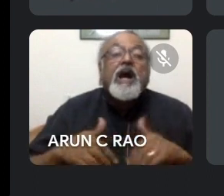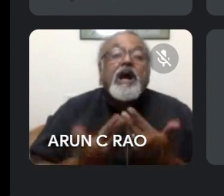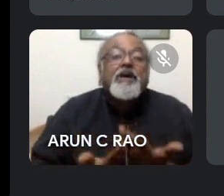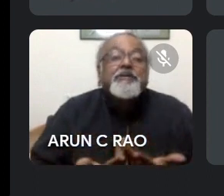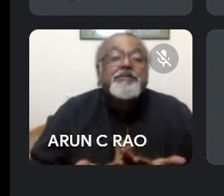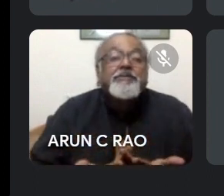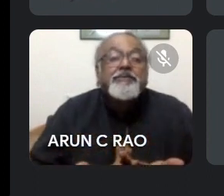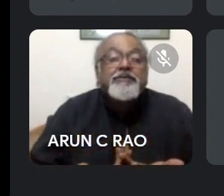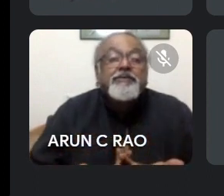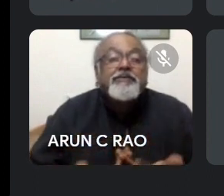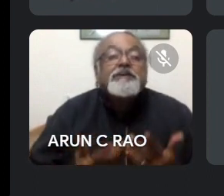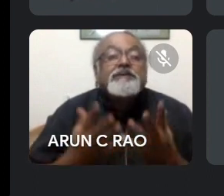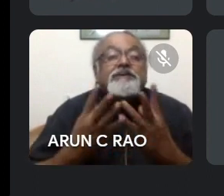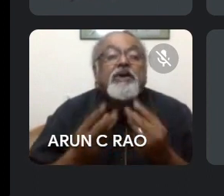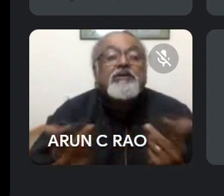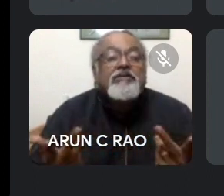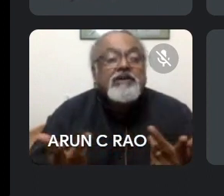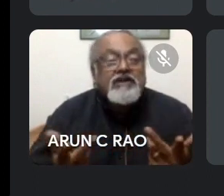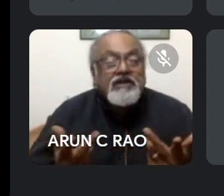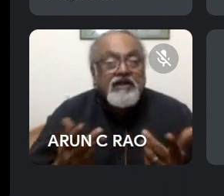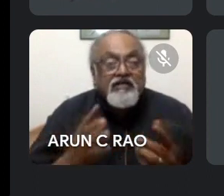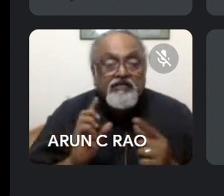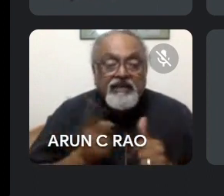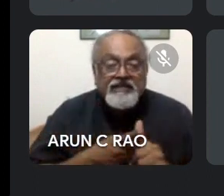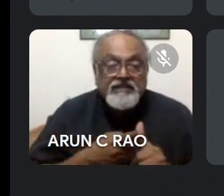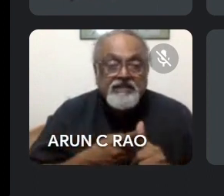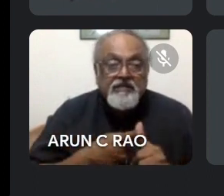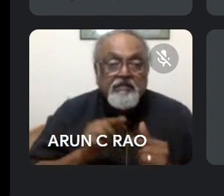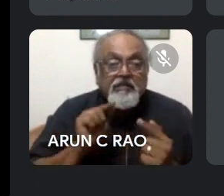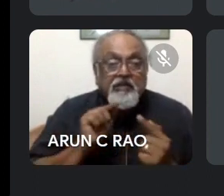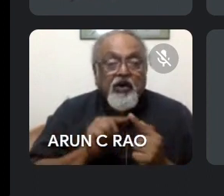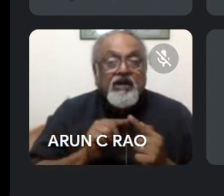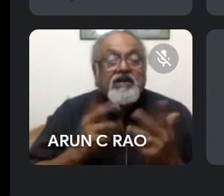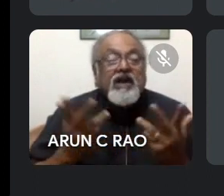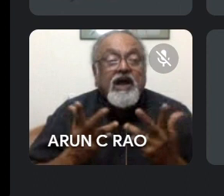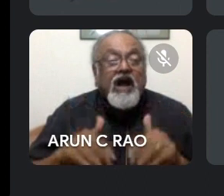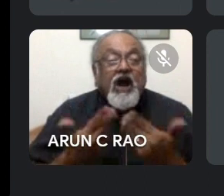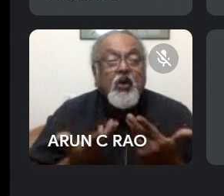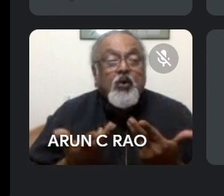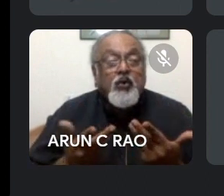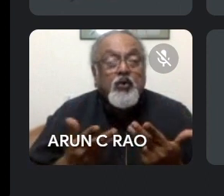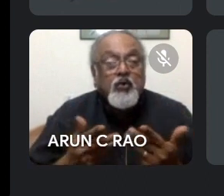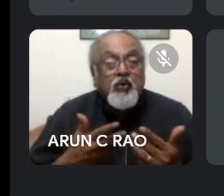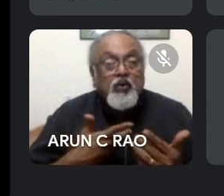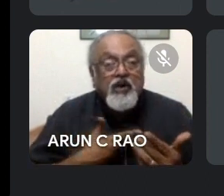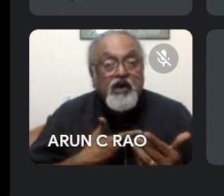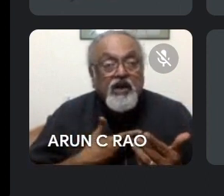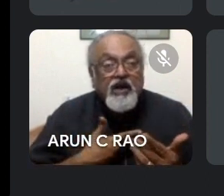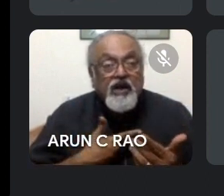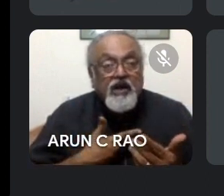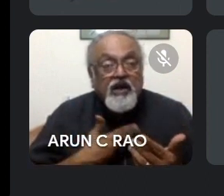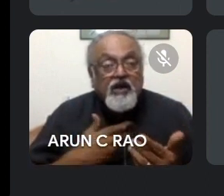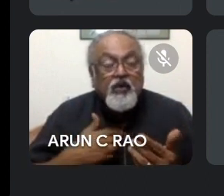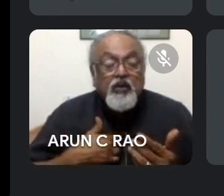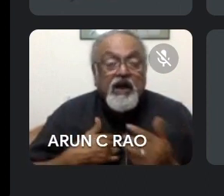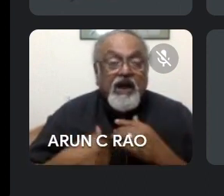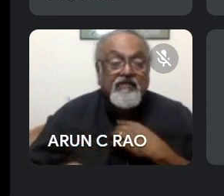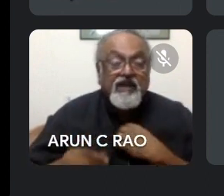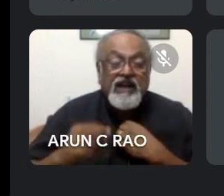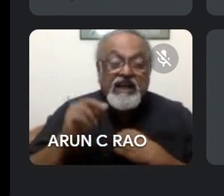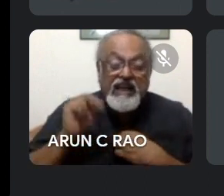that I think all of us need to admit to here is we have the right, more than just the right, the need,